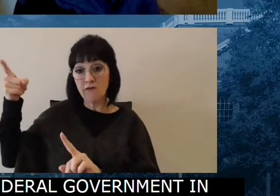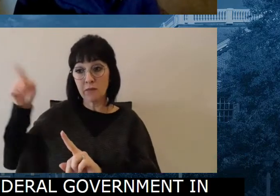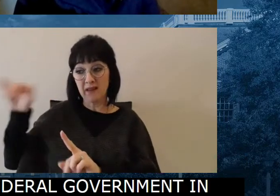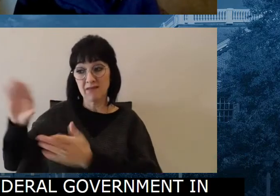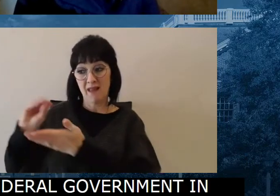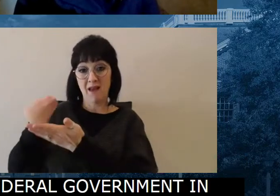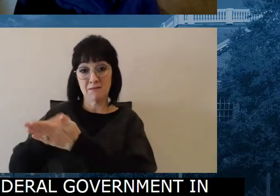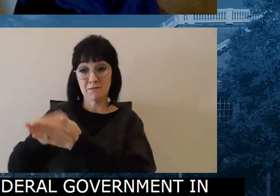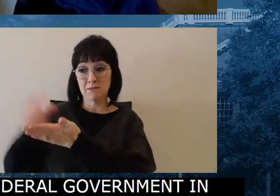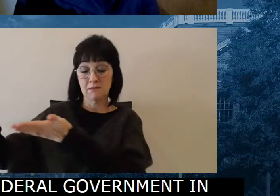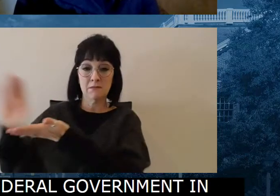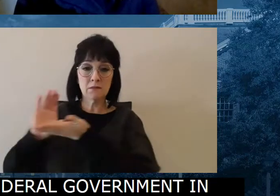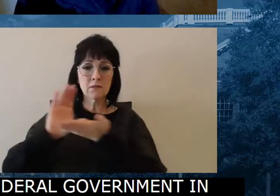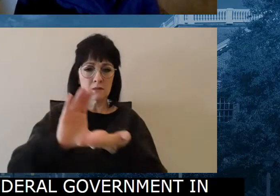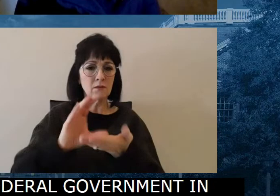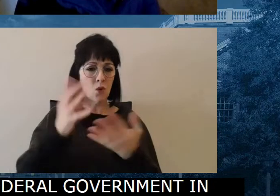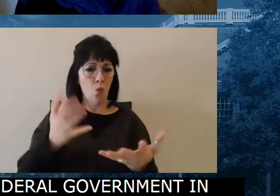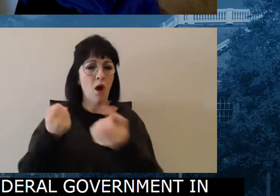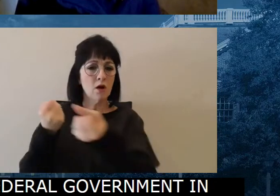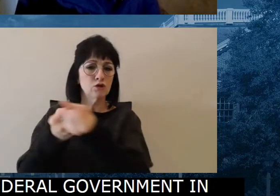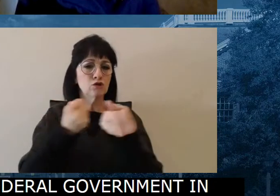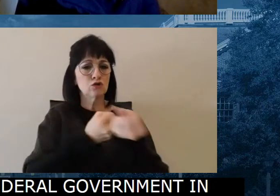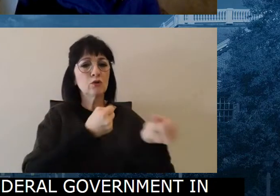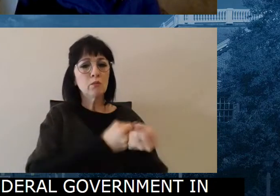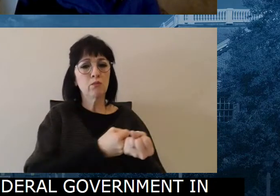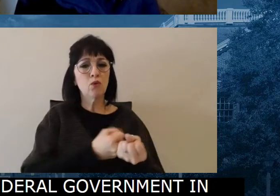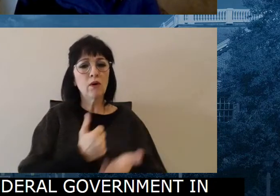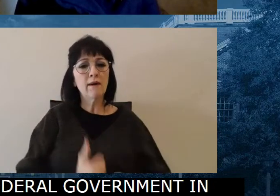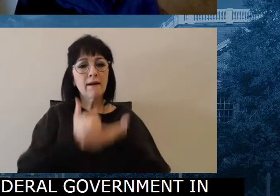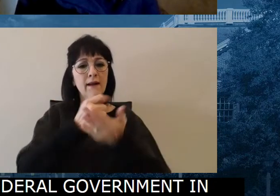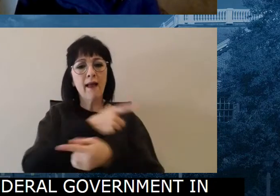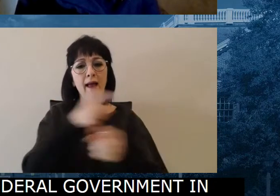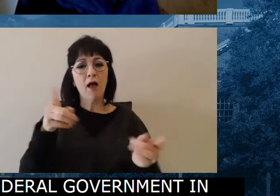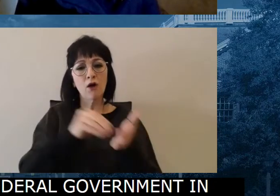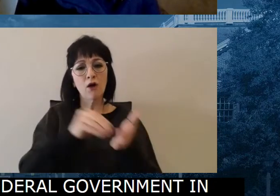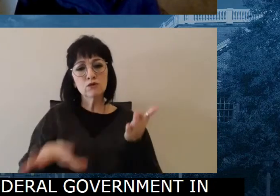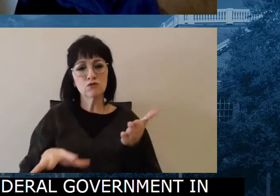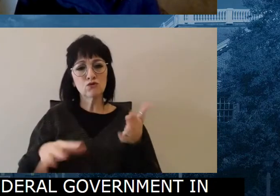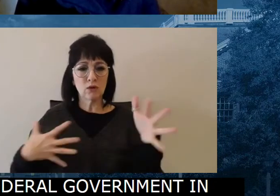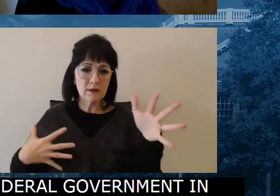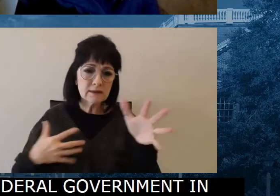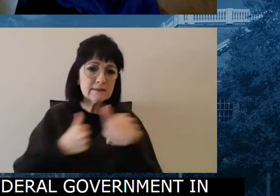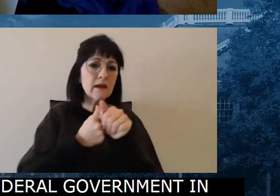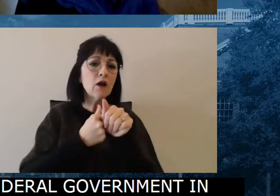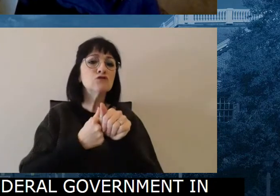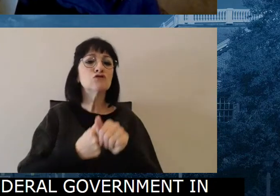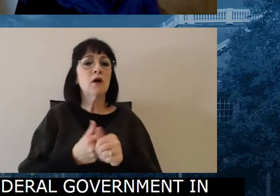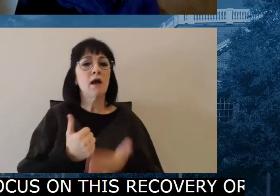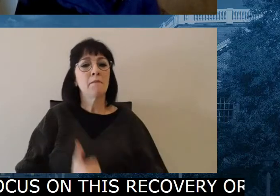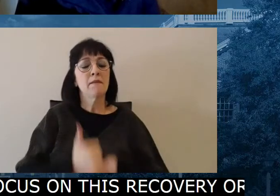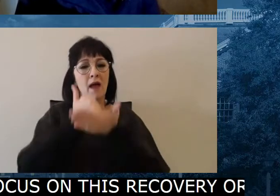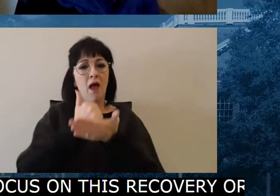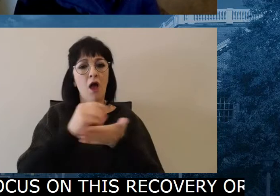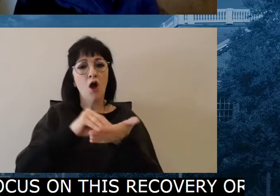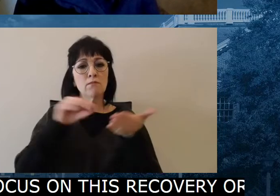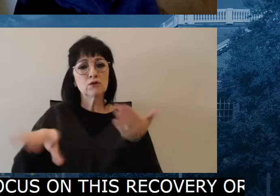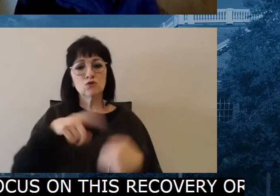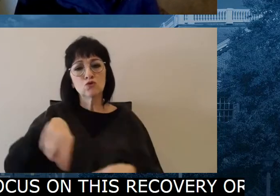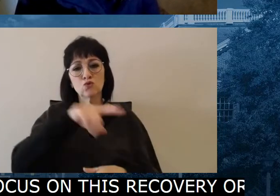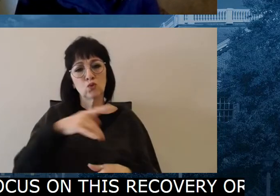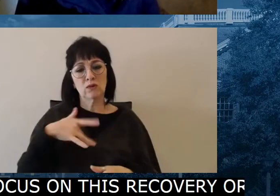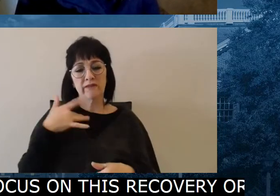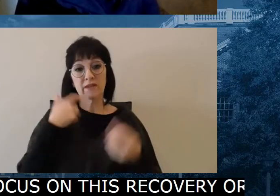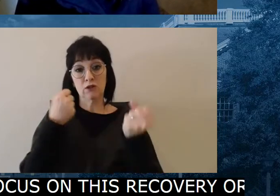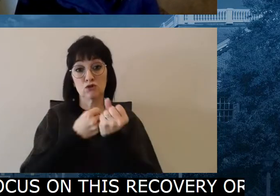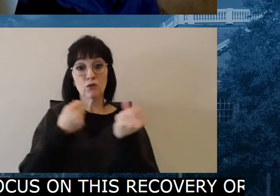getting kids back on the level that they might have been if we had been in school in a regular situation. We